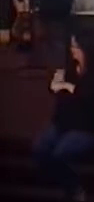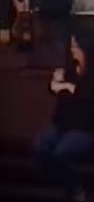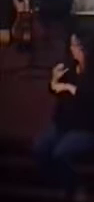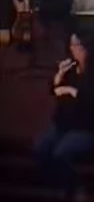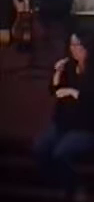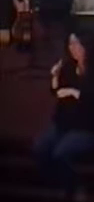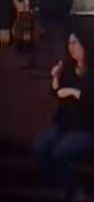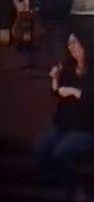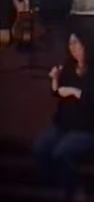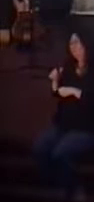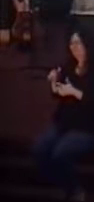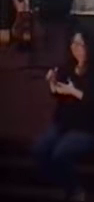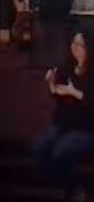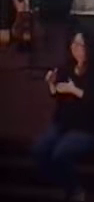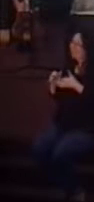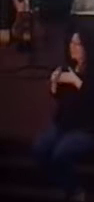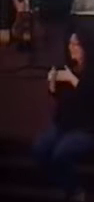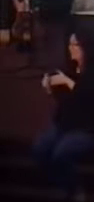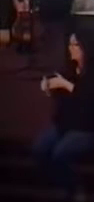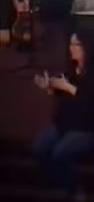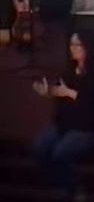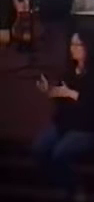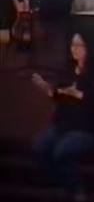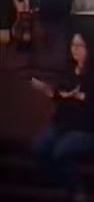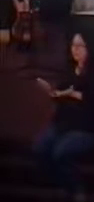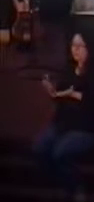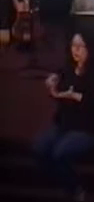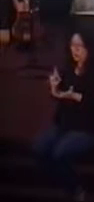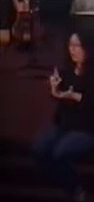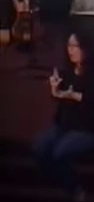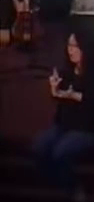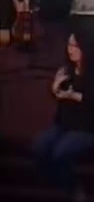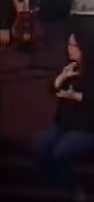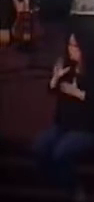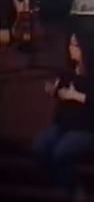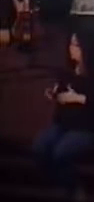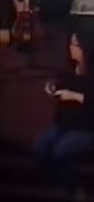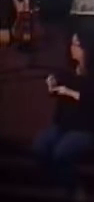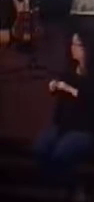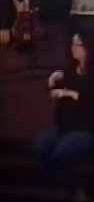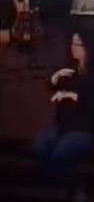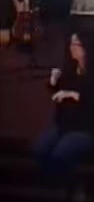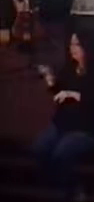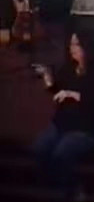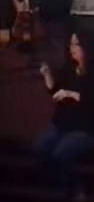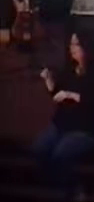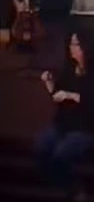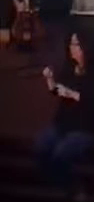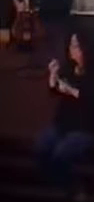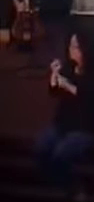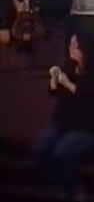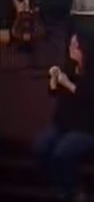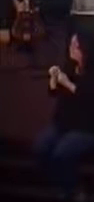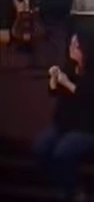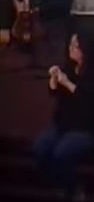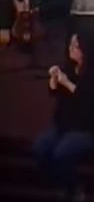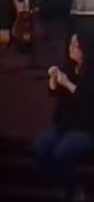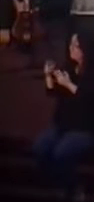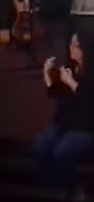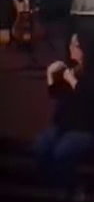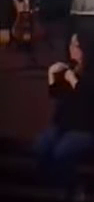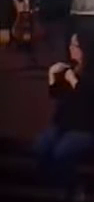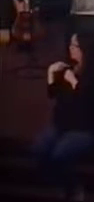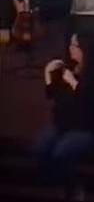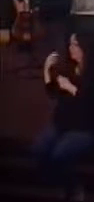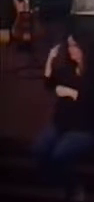not necessarily the leadership here. It's not necessarily Christians that are sitting in the pews. The primary responsibility for the journey